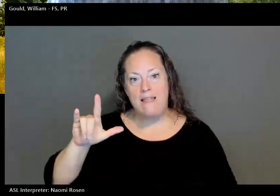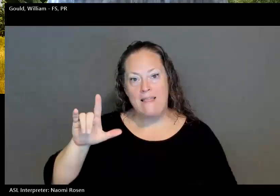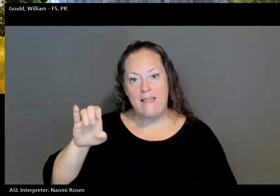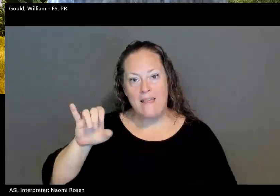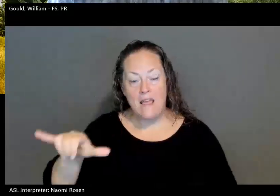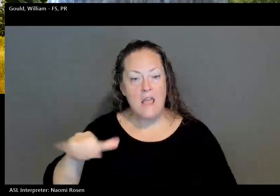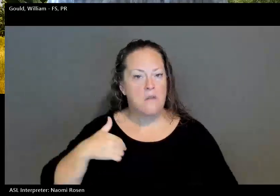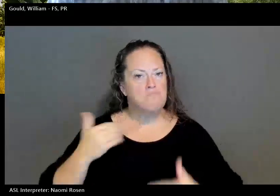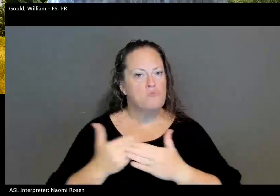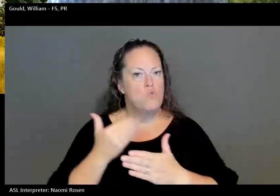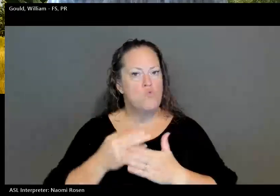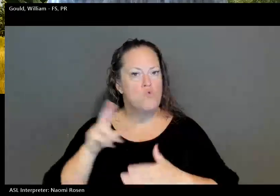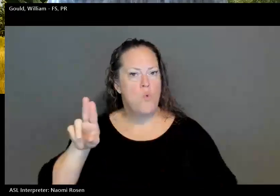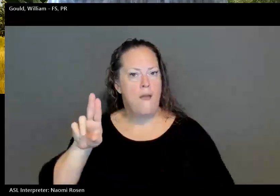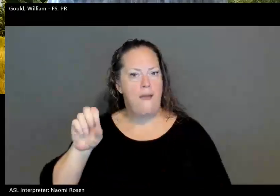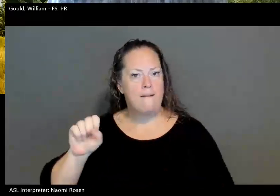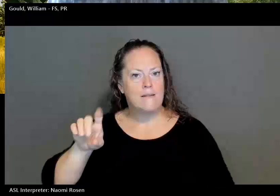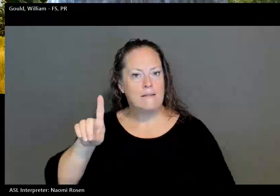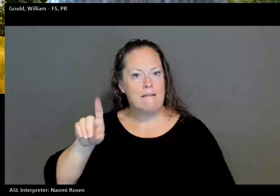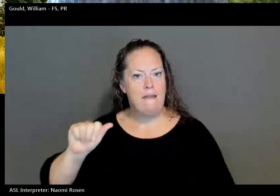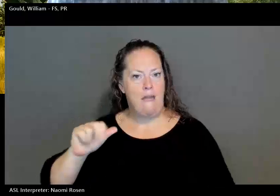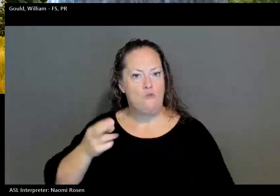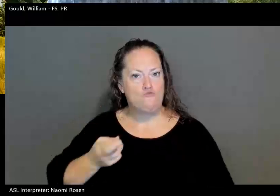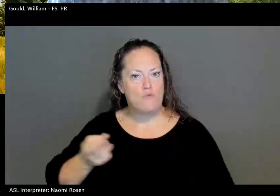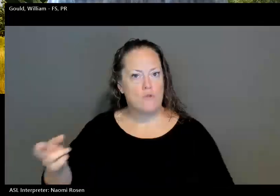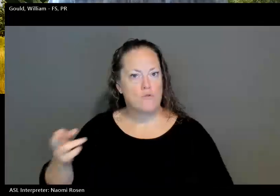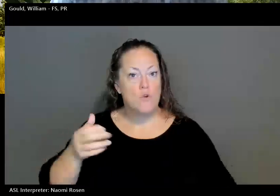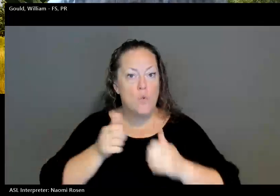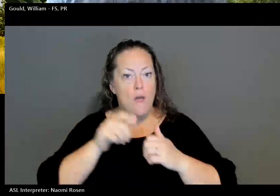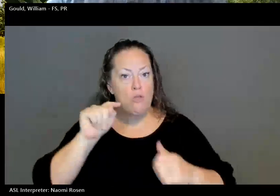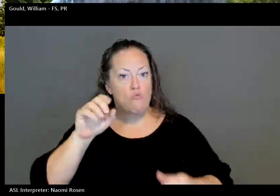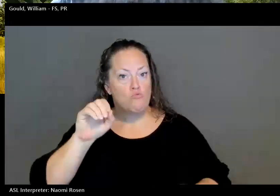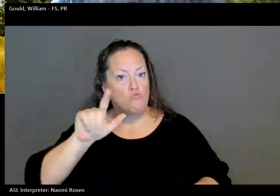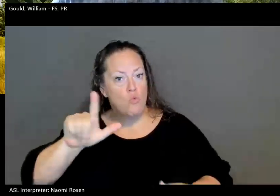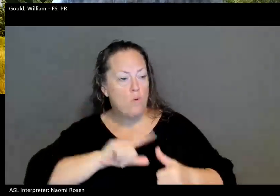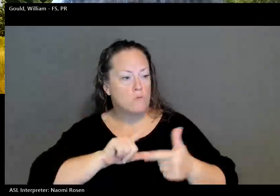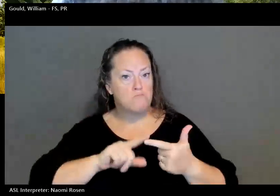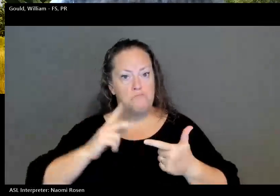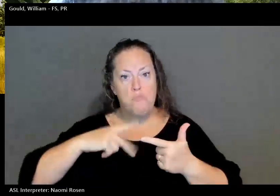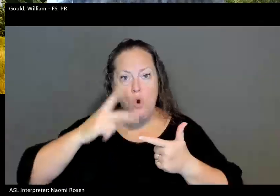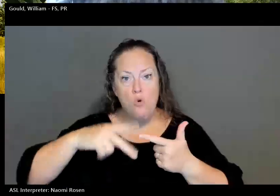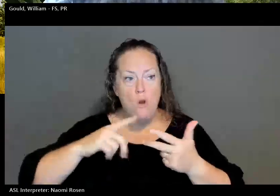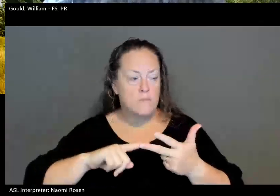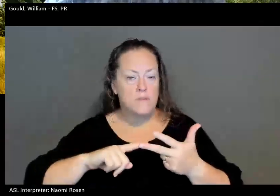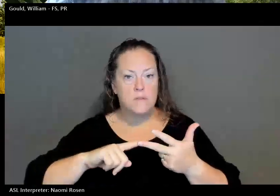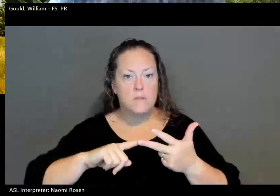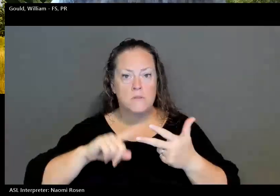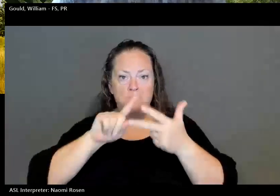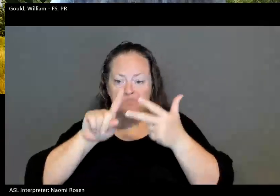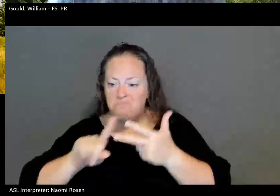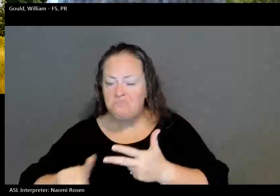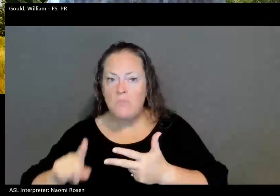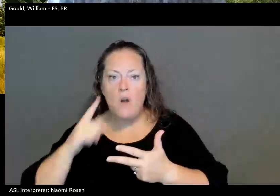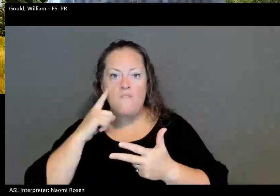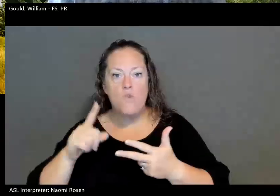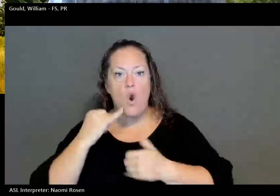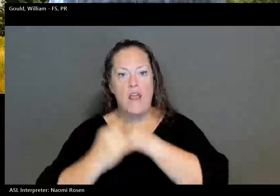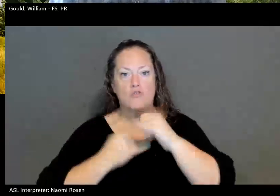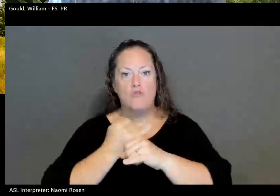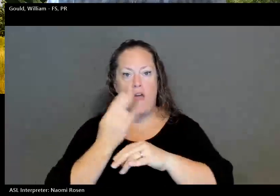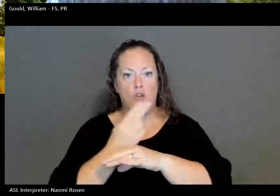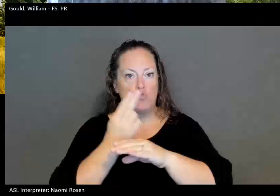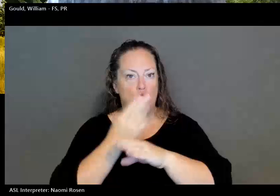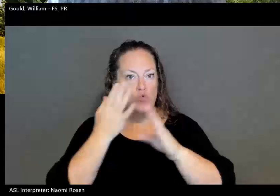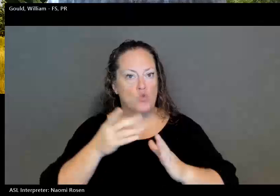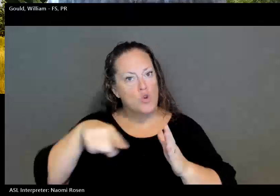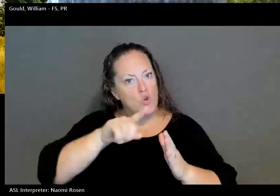new USDA resource with tools, programs, and initiatives for international users that you will be